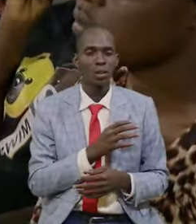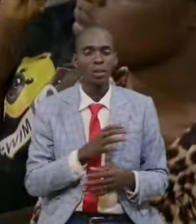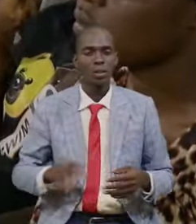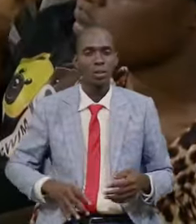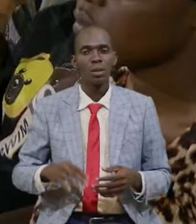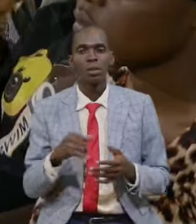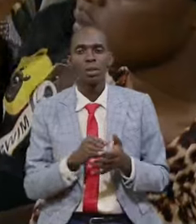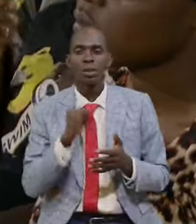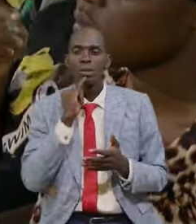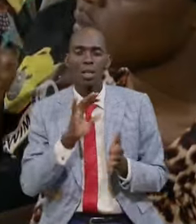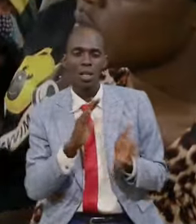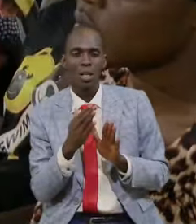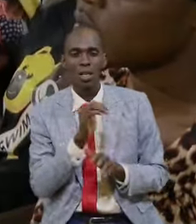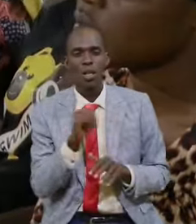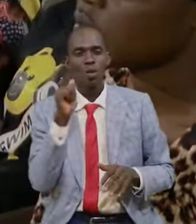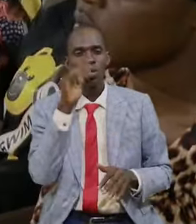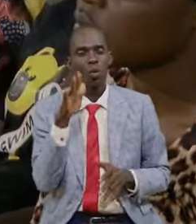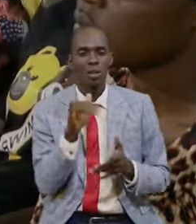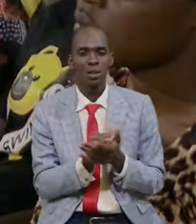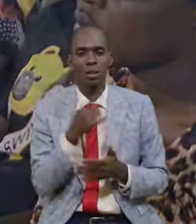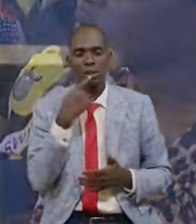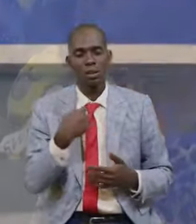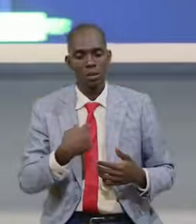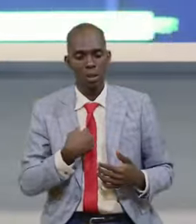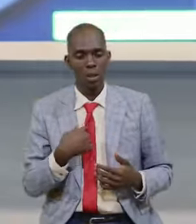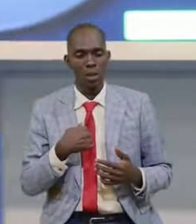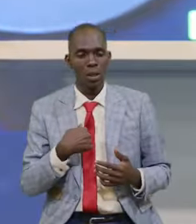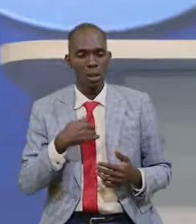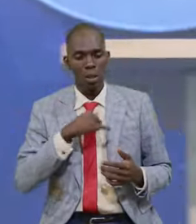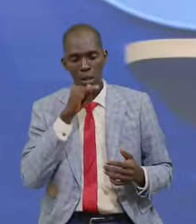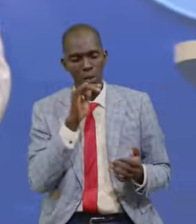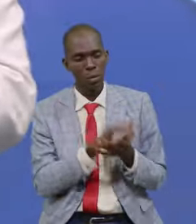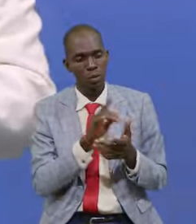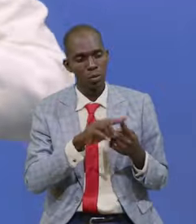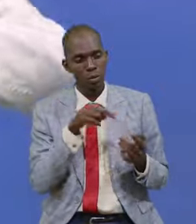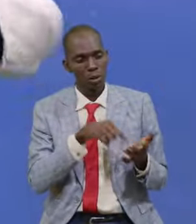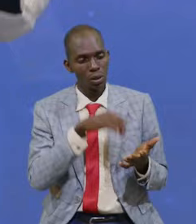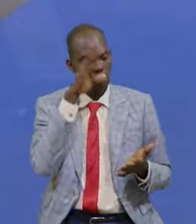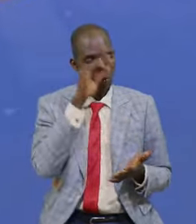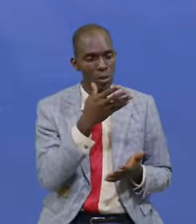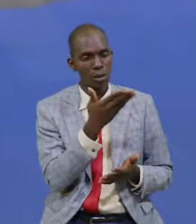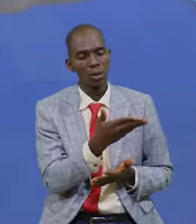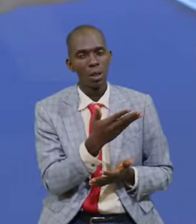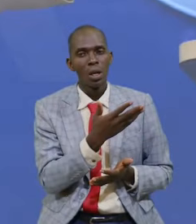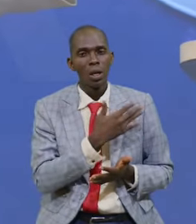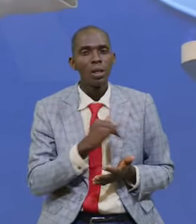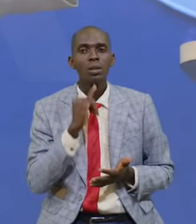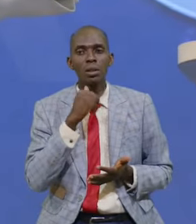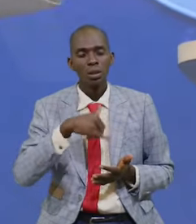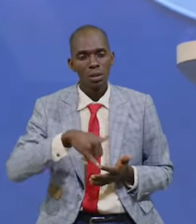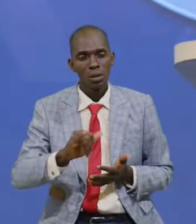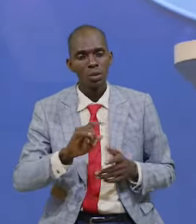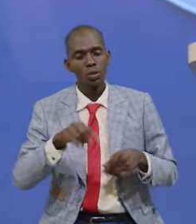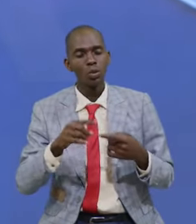the woman that says she's married to this new man now is going between that other